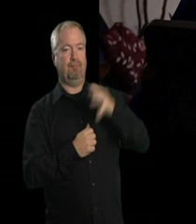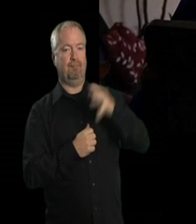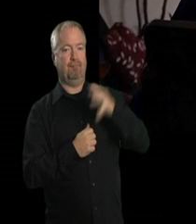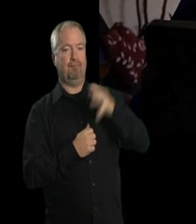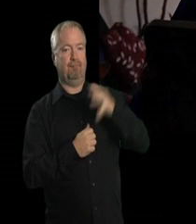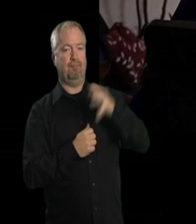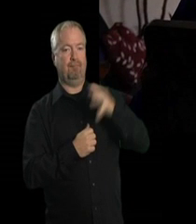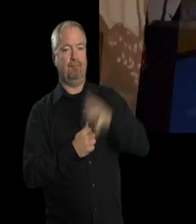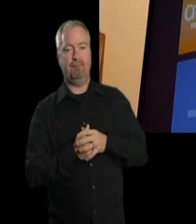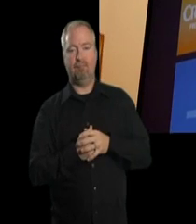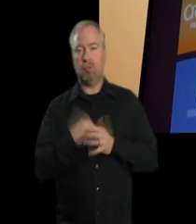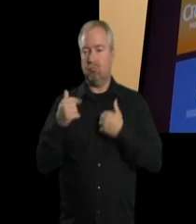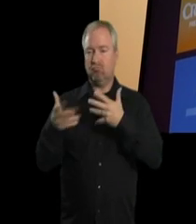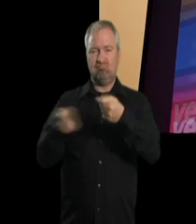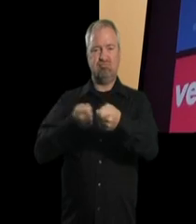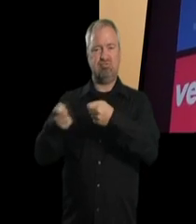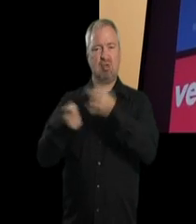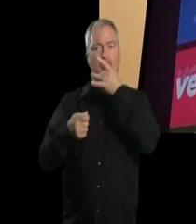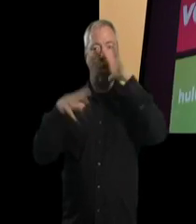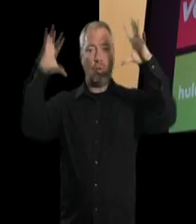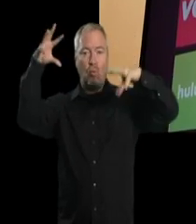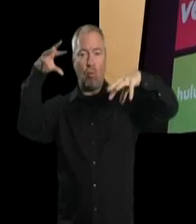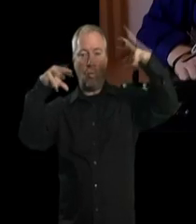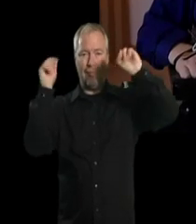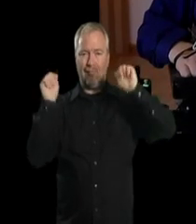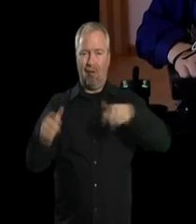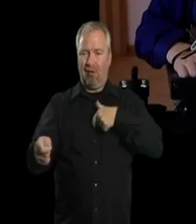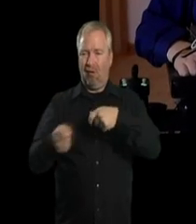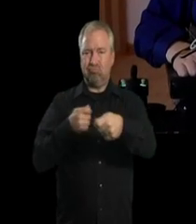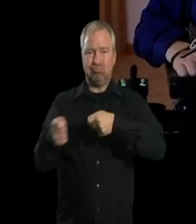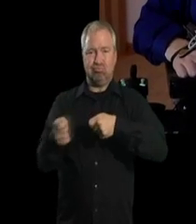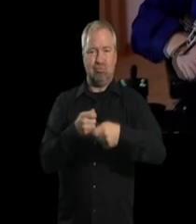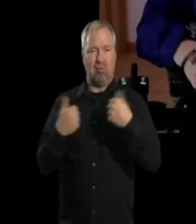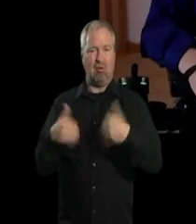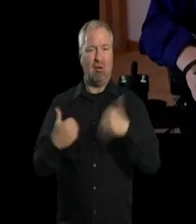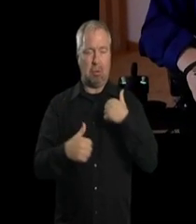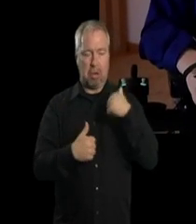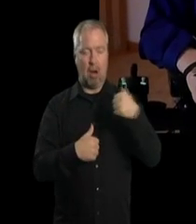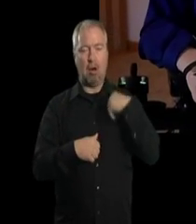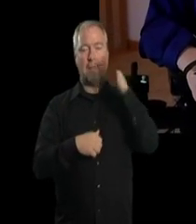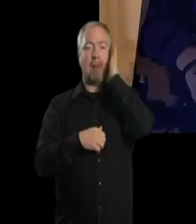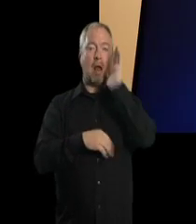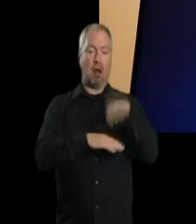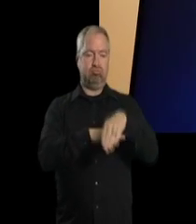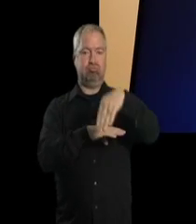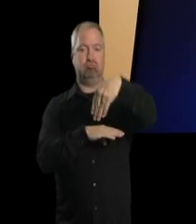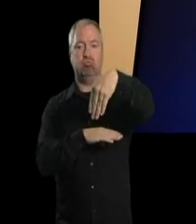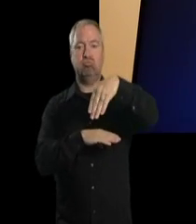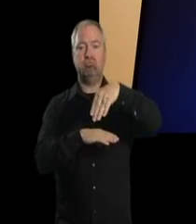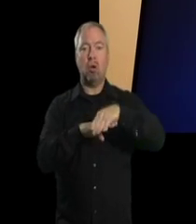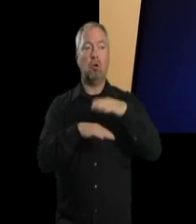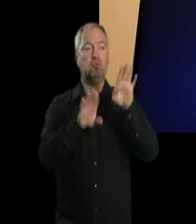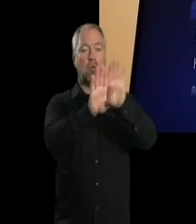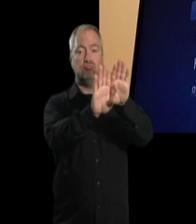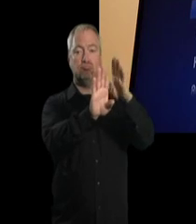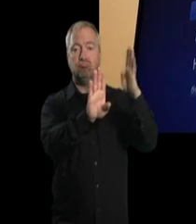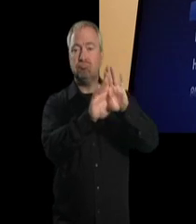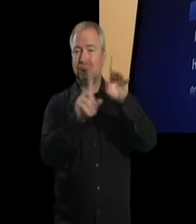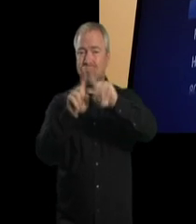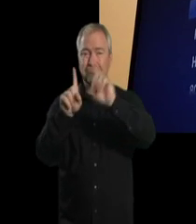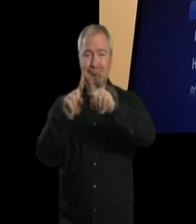television activates. And equally, I can use that to control my lighting, to raise and lower the head of the bed, open doors, you name